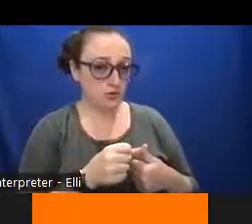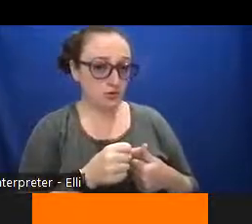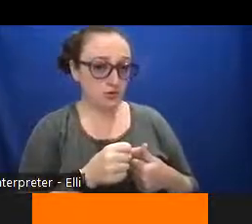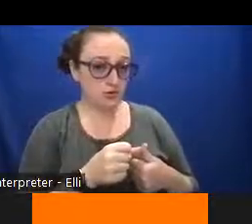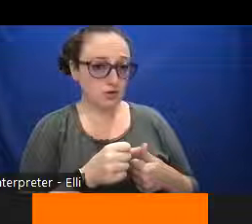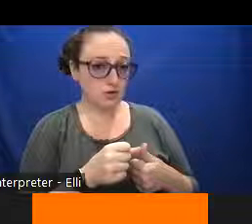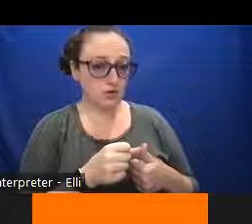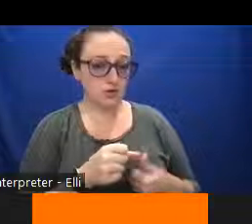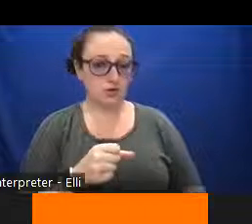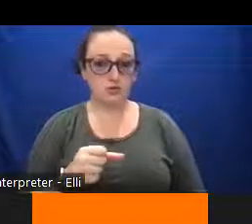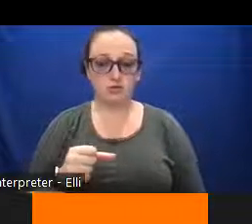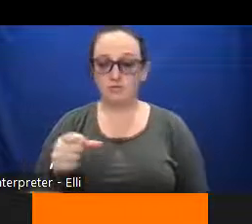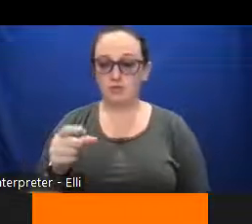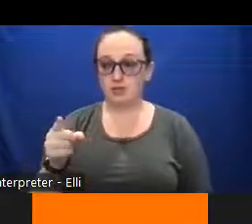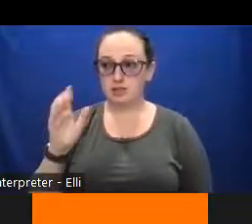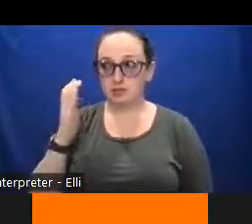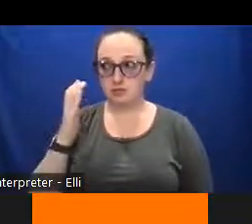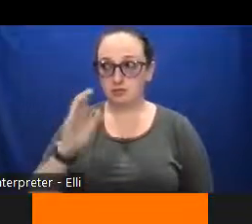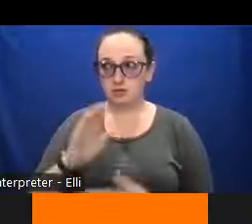He seemed nice.